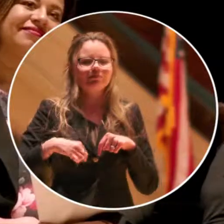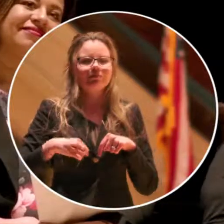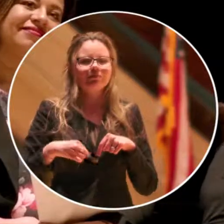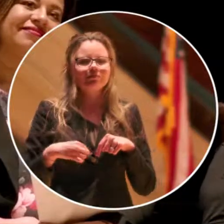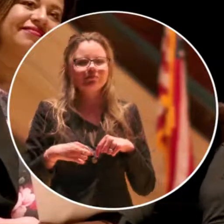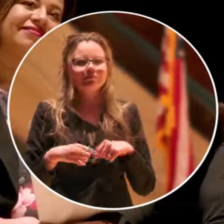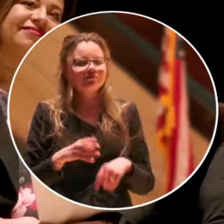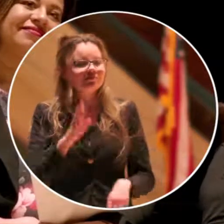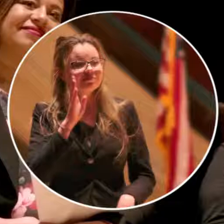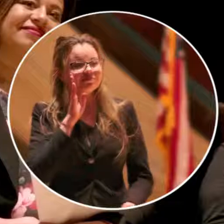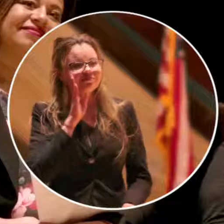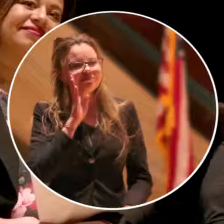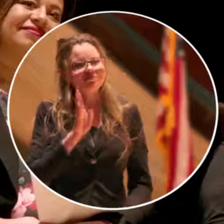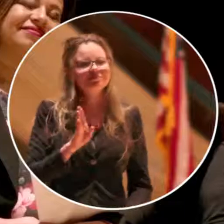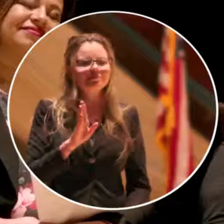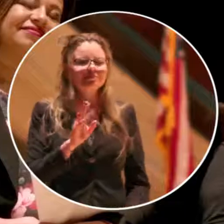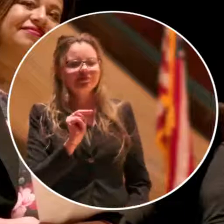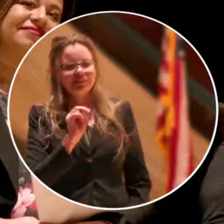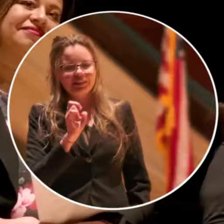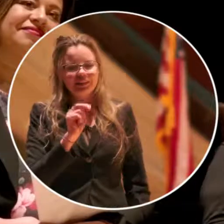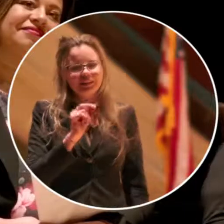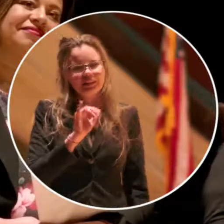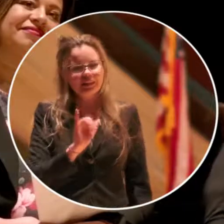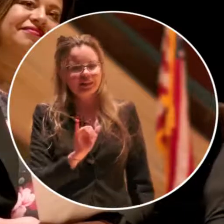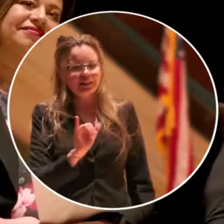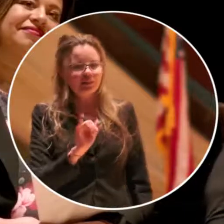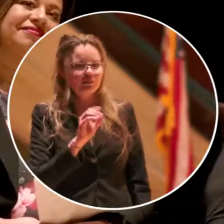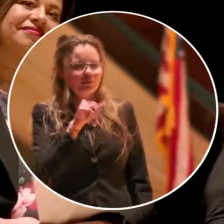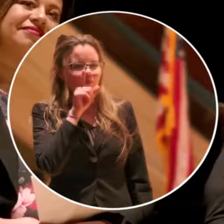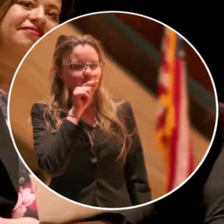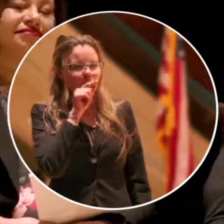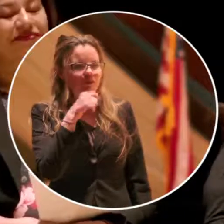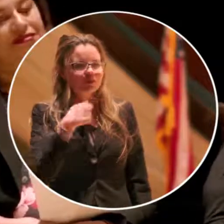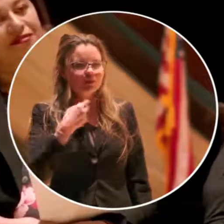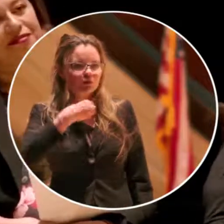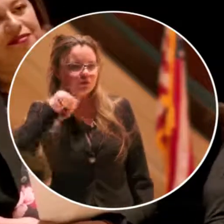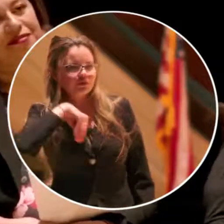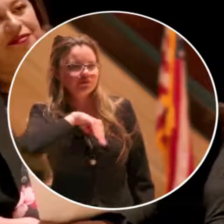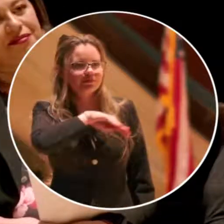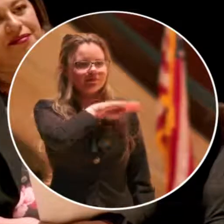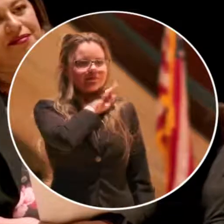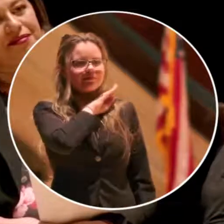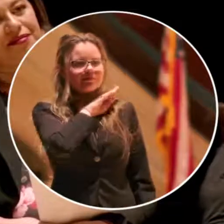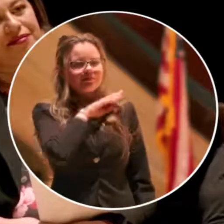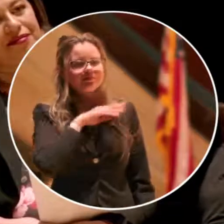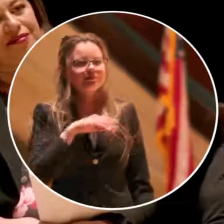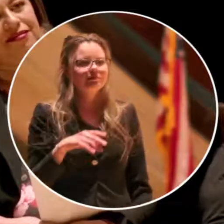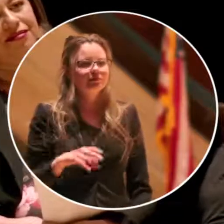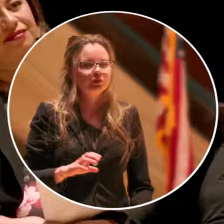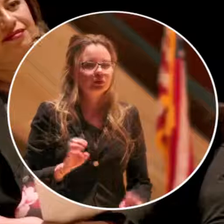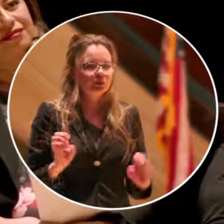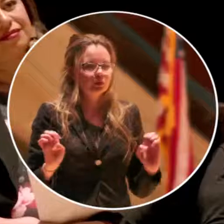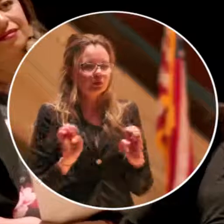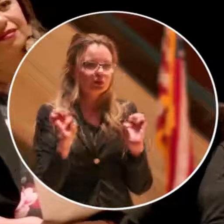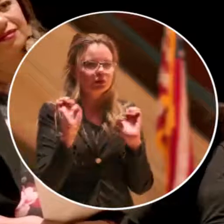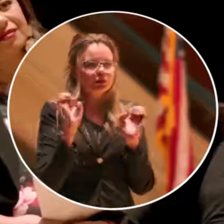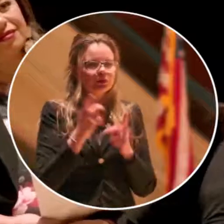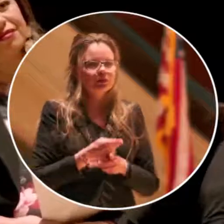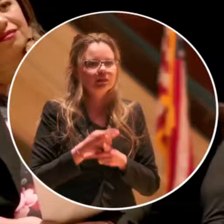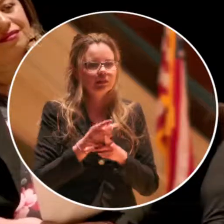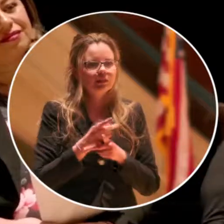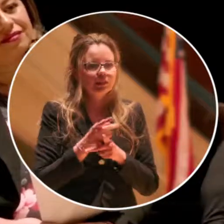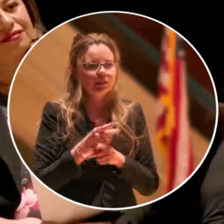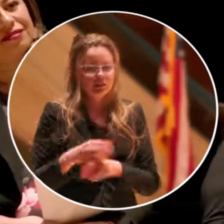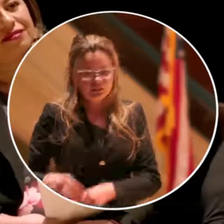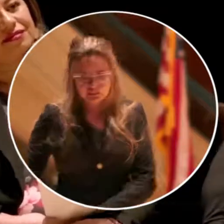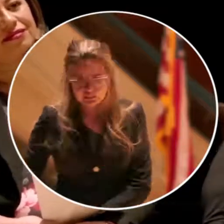said. I wore the scarf to urgent care the next day, gripping her leather wallet. Bacteria had entered the